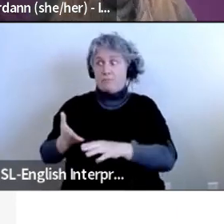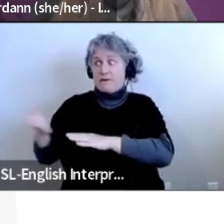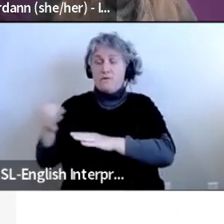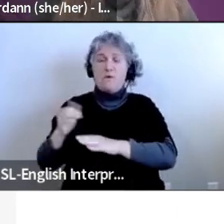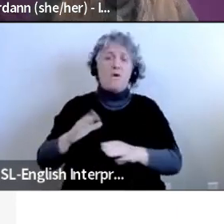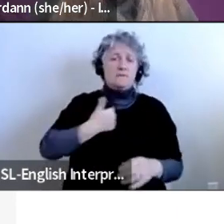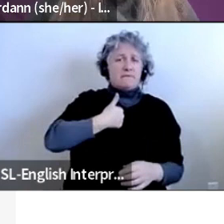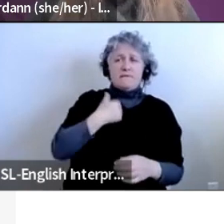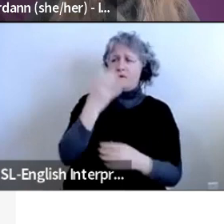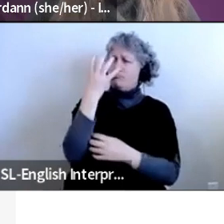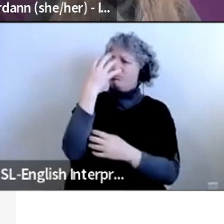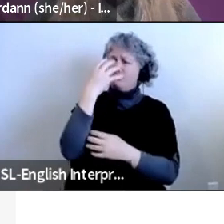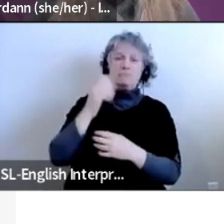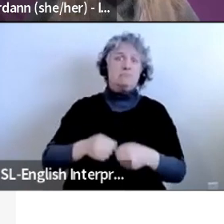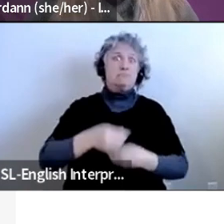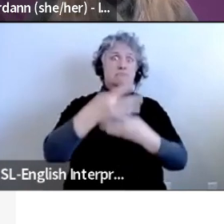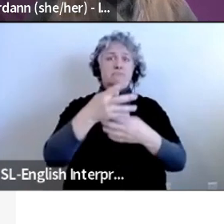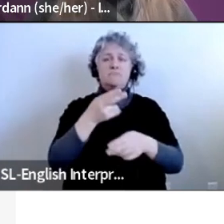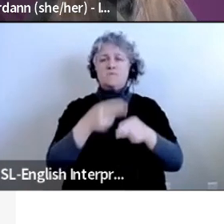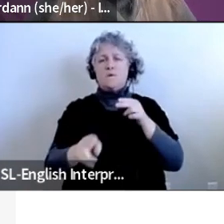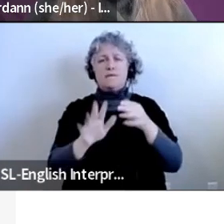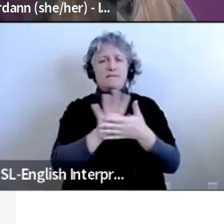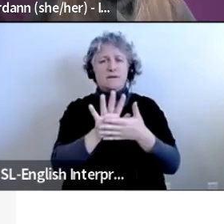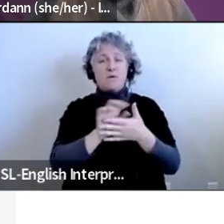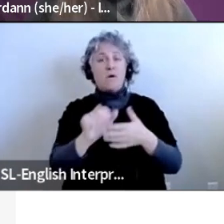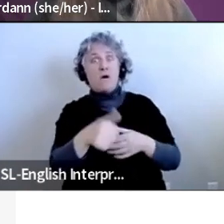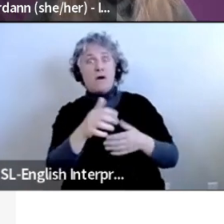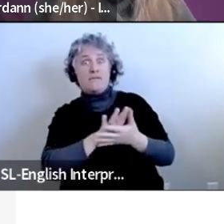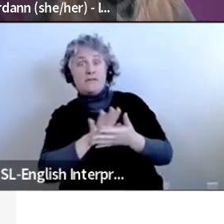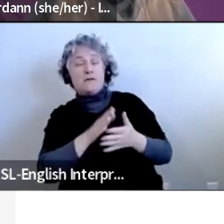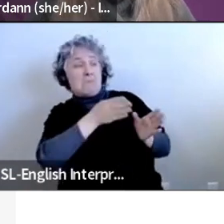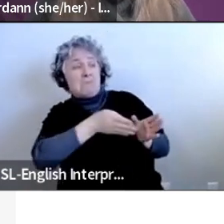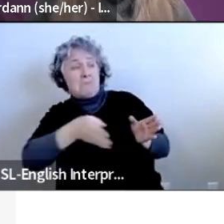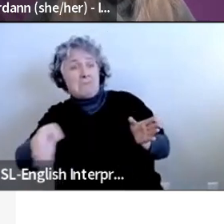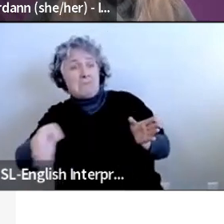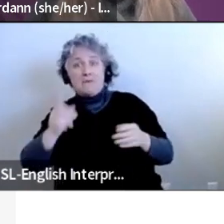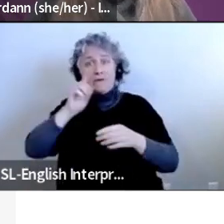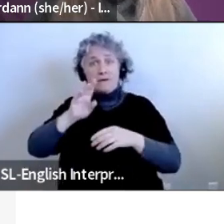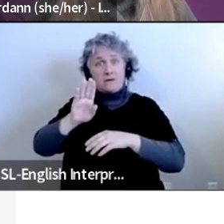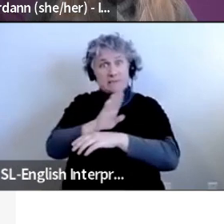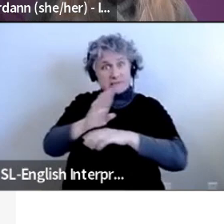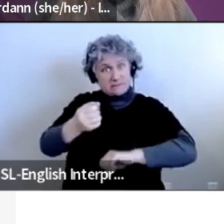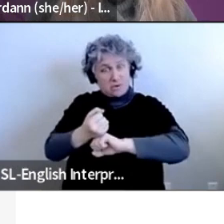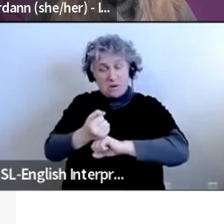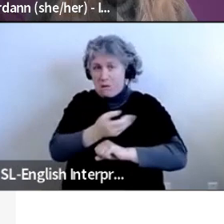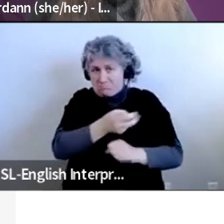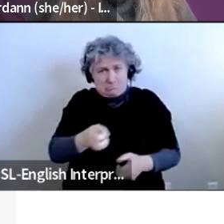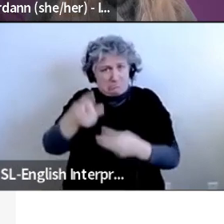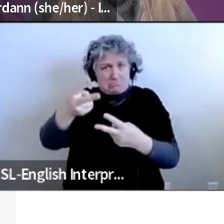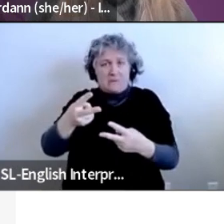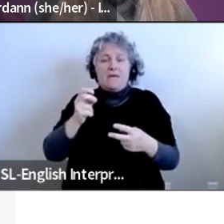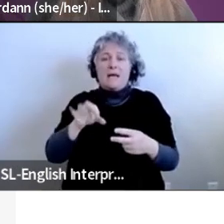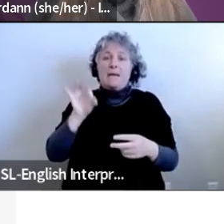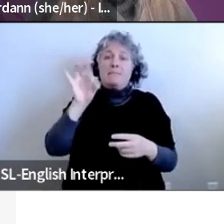do either of those things, or if you have links to other videos that have been done for your business, you can also upload a pitch